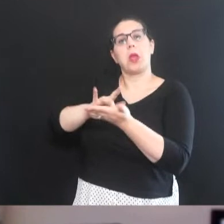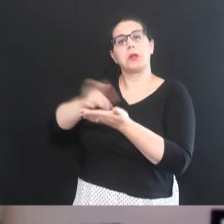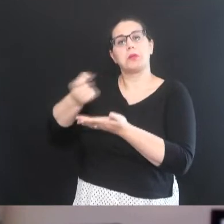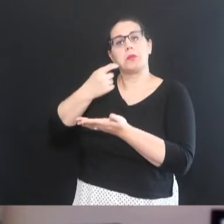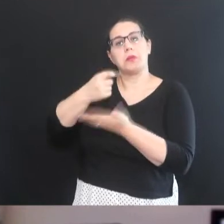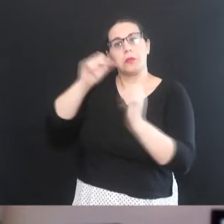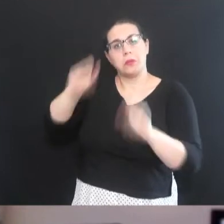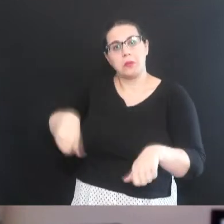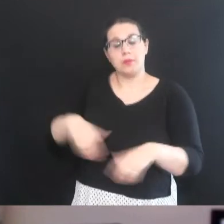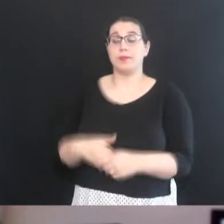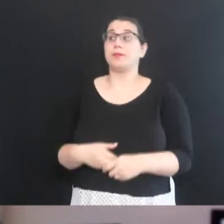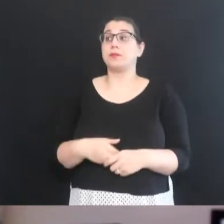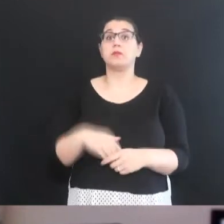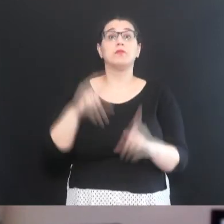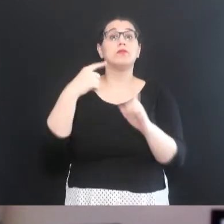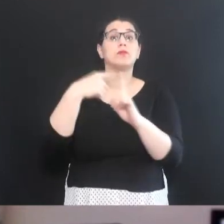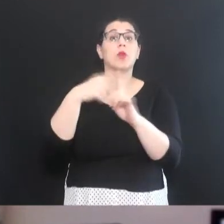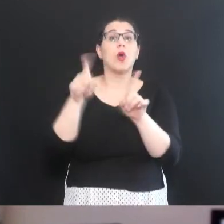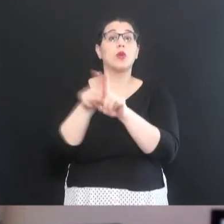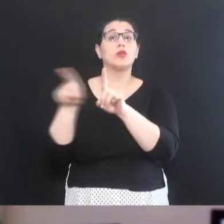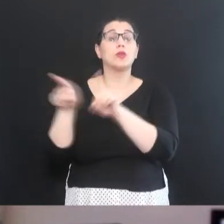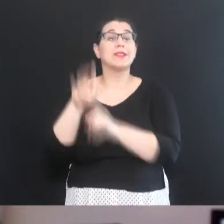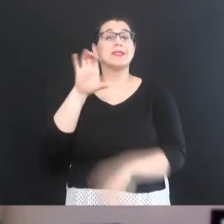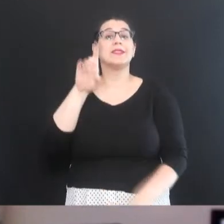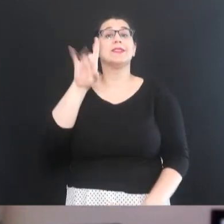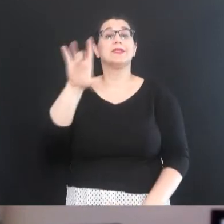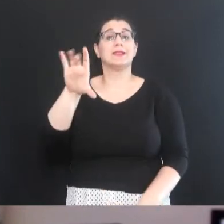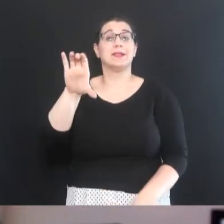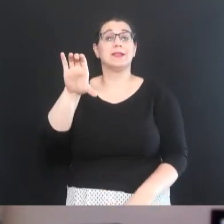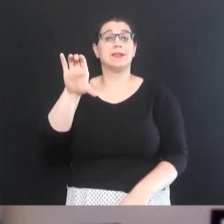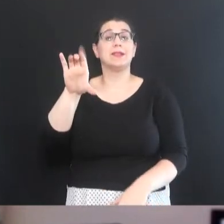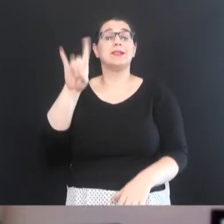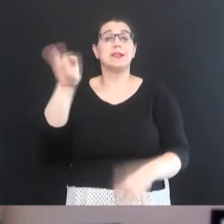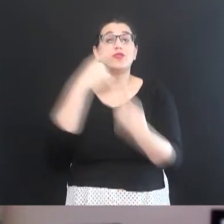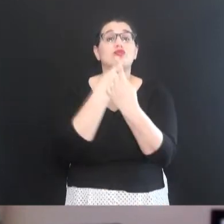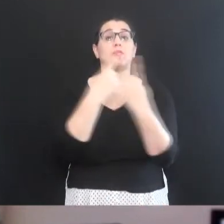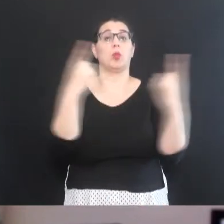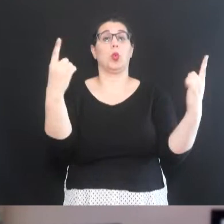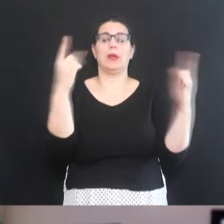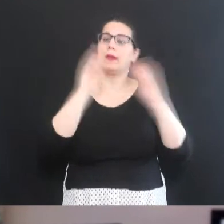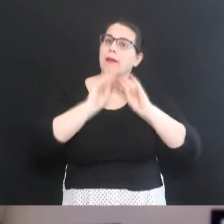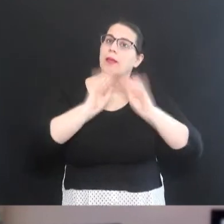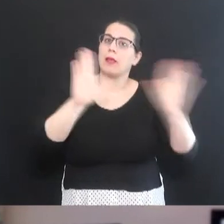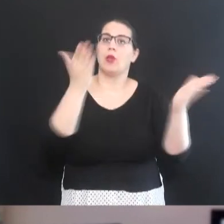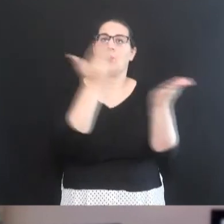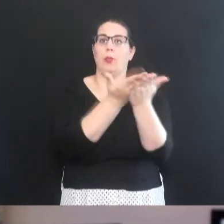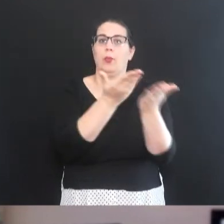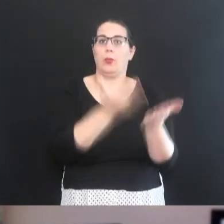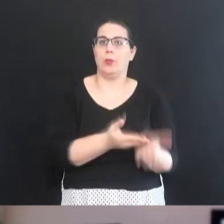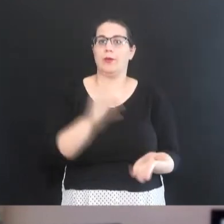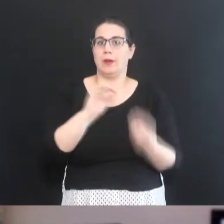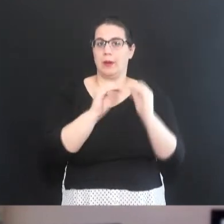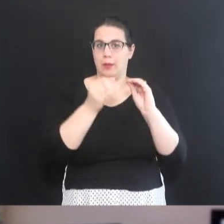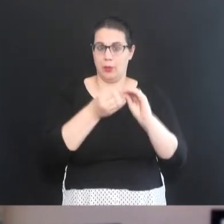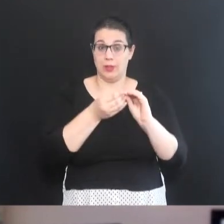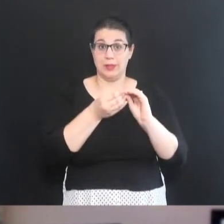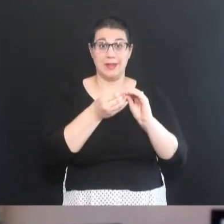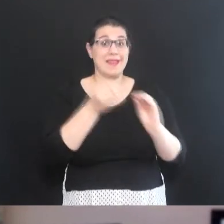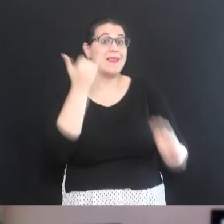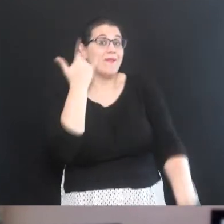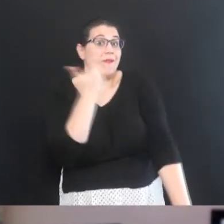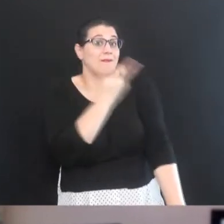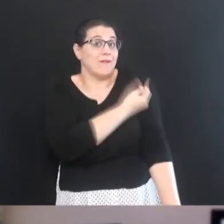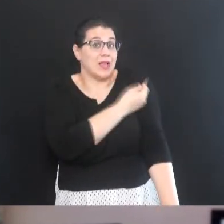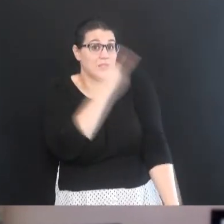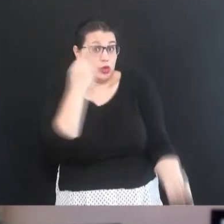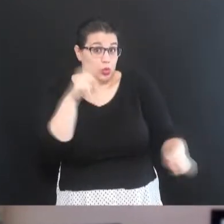CDC reports very clear data that that vaccination in pregnant women is both safe